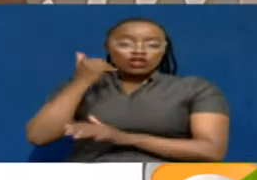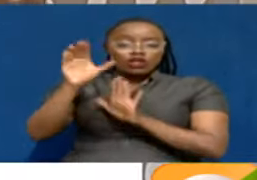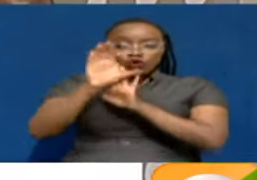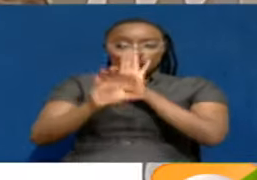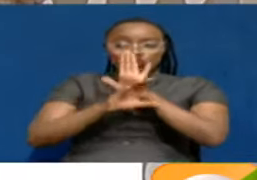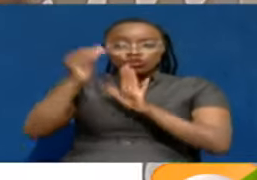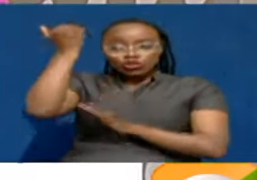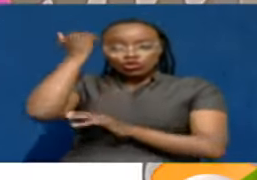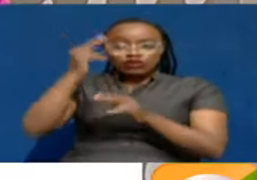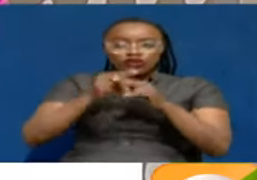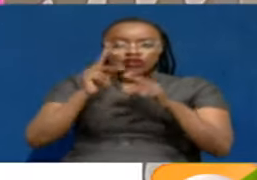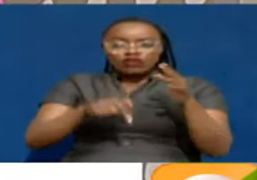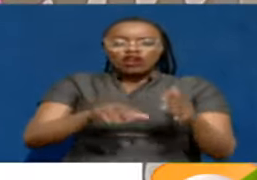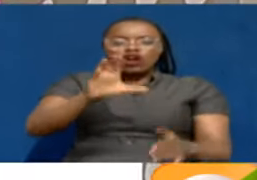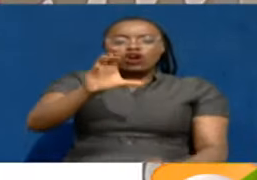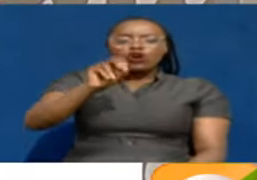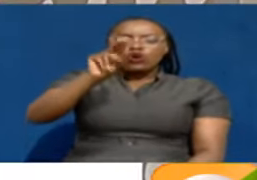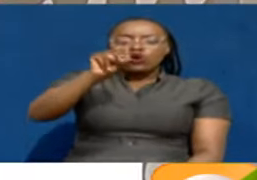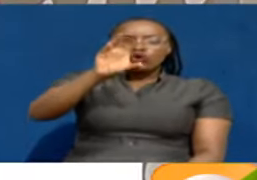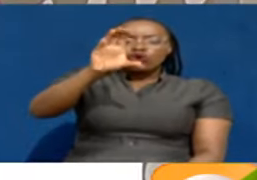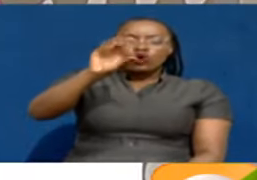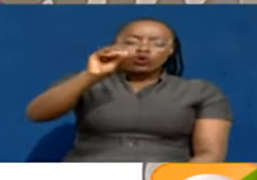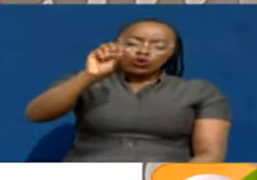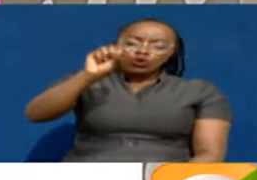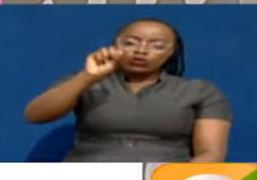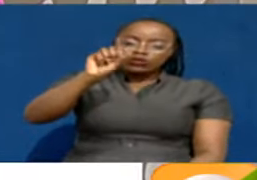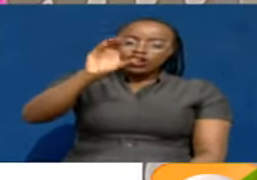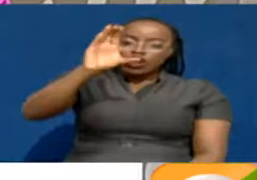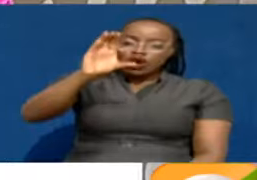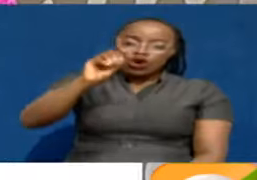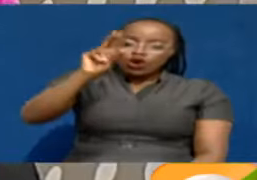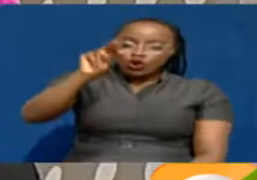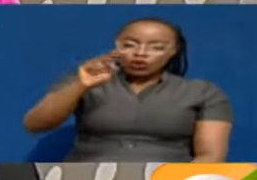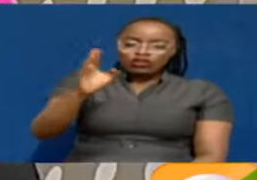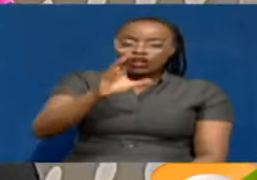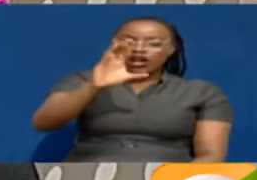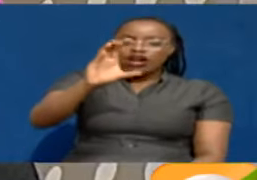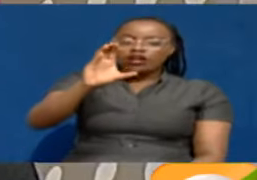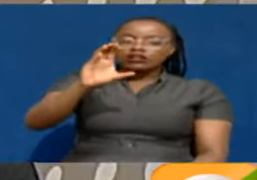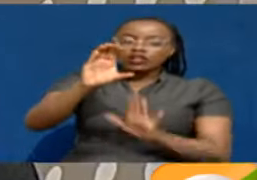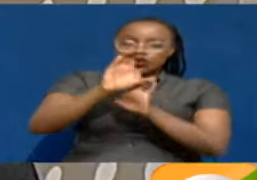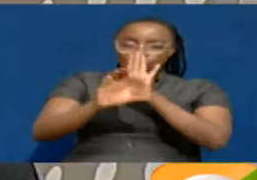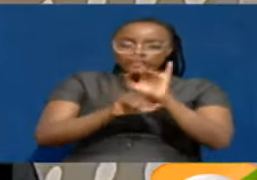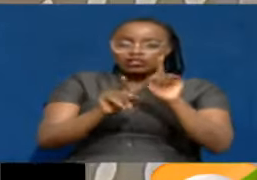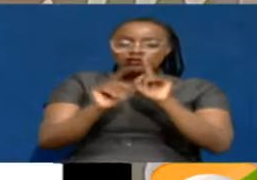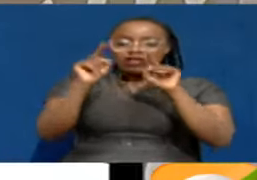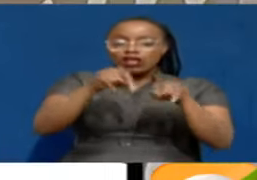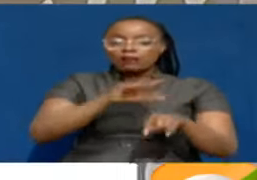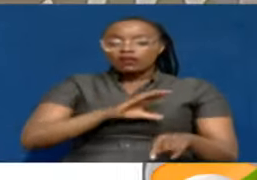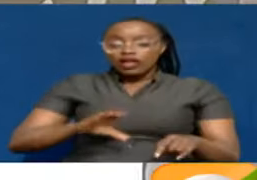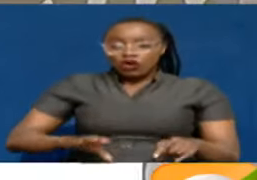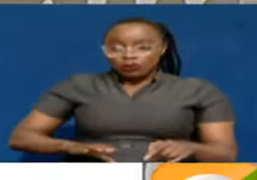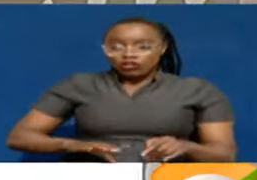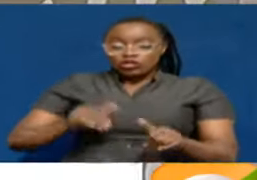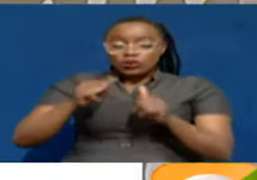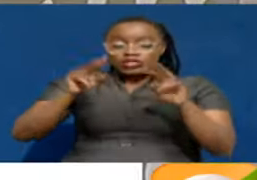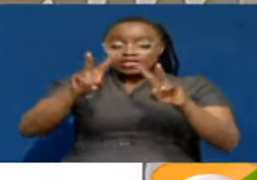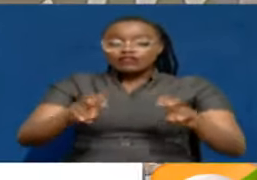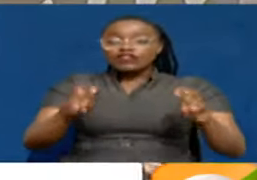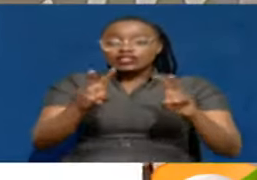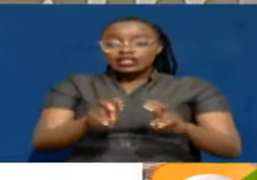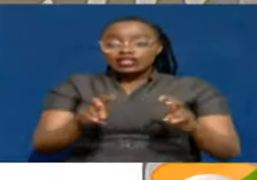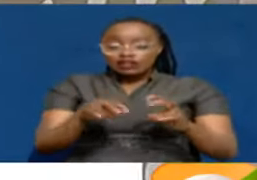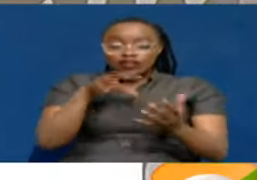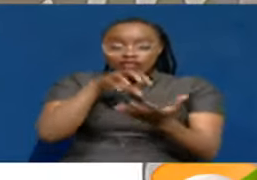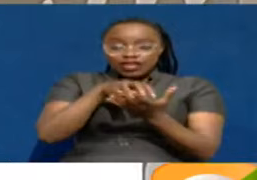you know, commonly known as the Concord in South Africa, very powerful, had actually ordered him to appear before another commission that is investigating